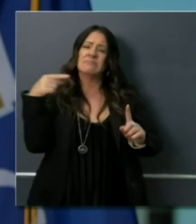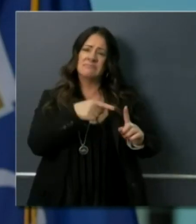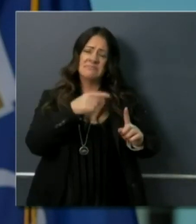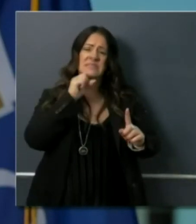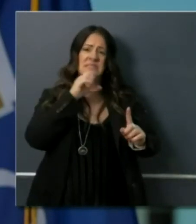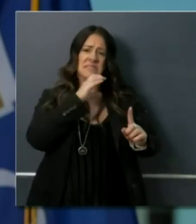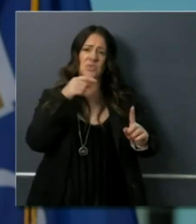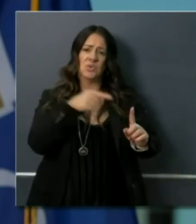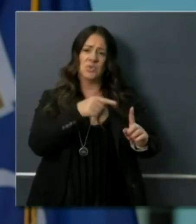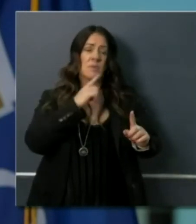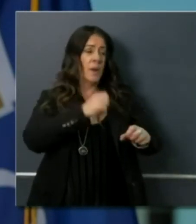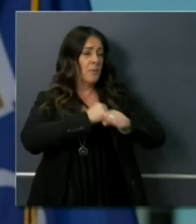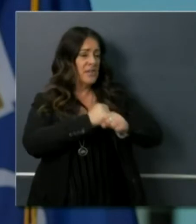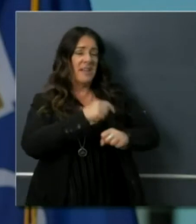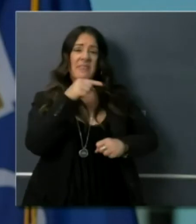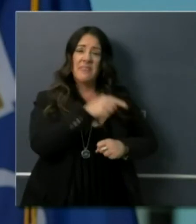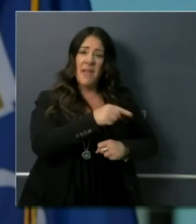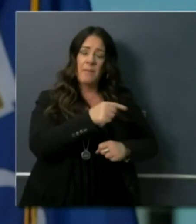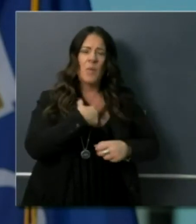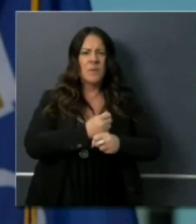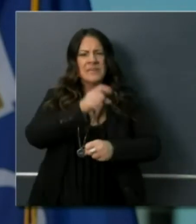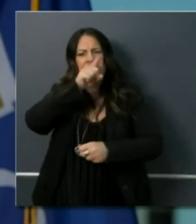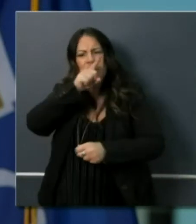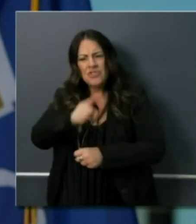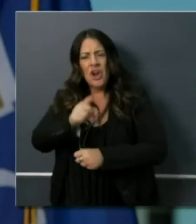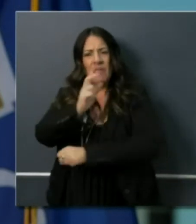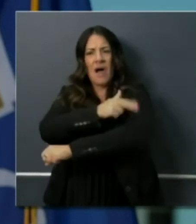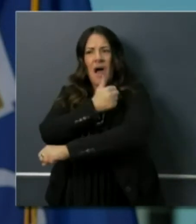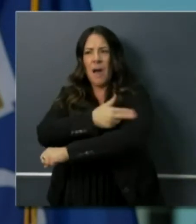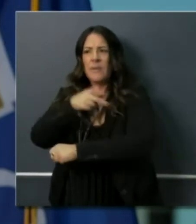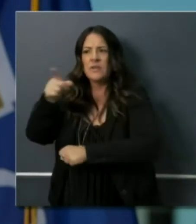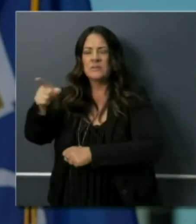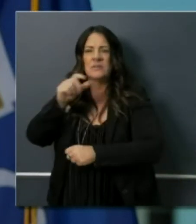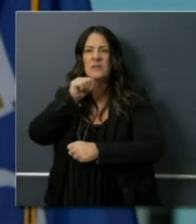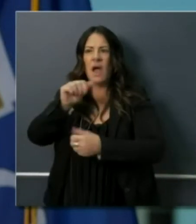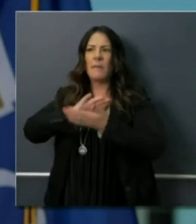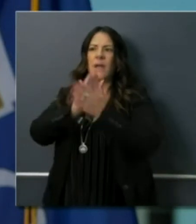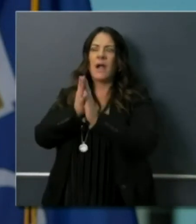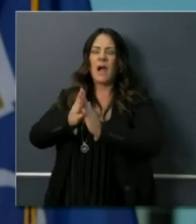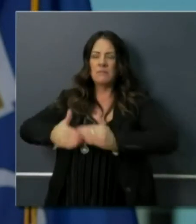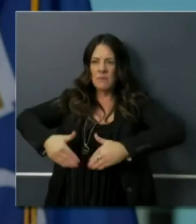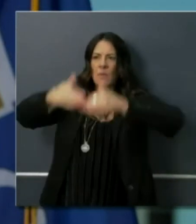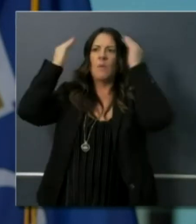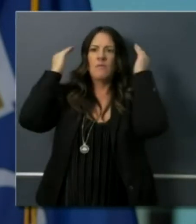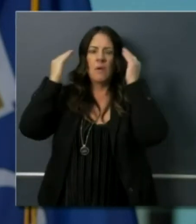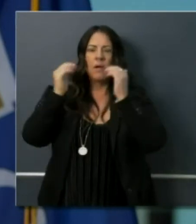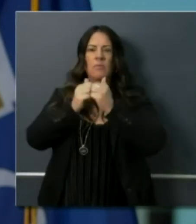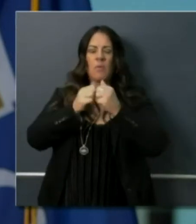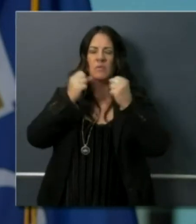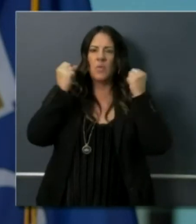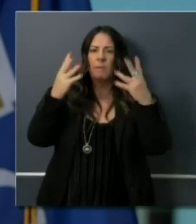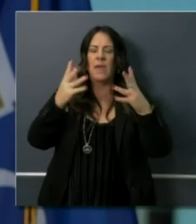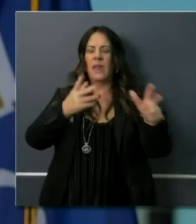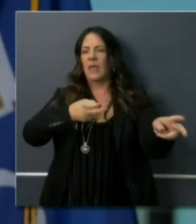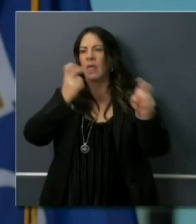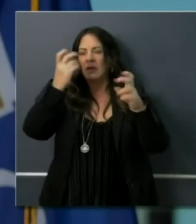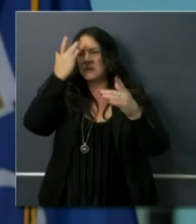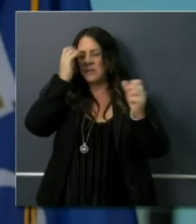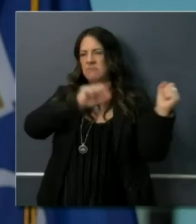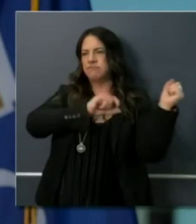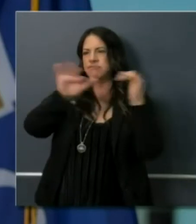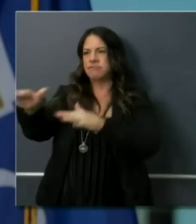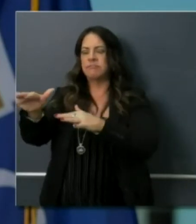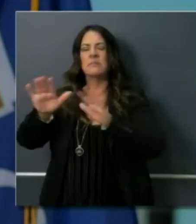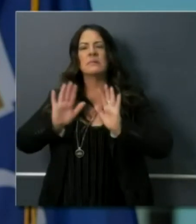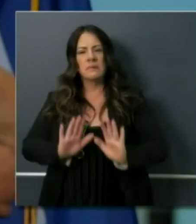to protect them, but also to ensure that the hospitals don't have more patients that they need than they can handle at this critical time.